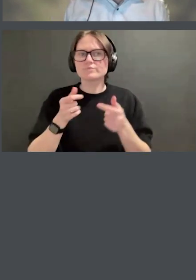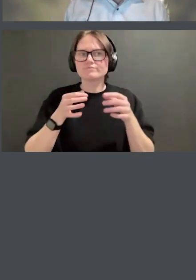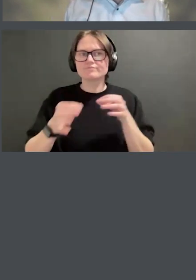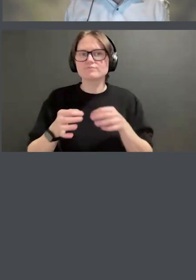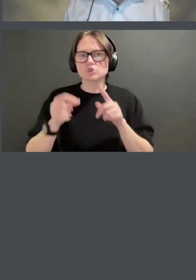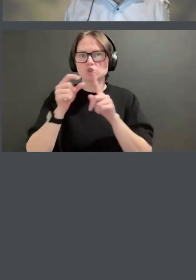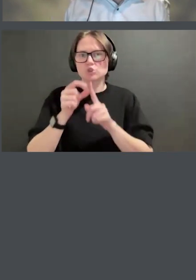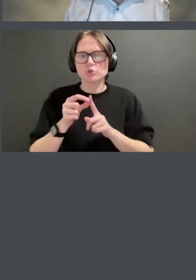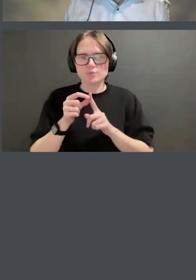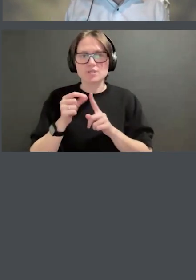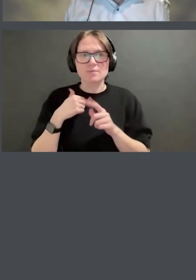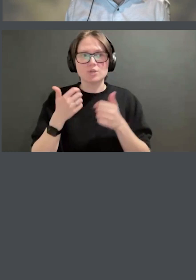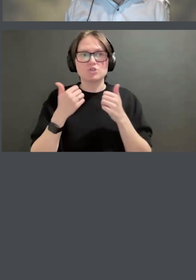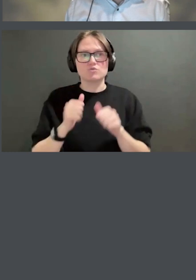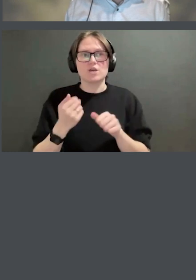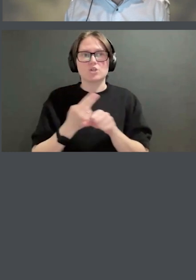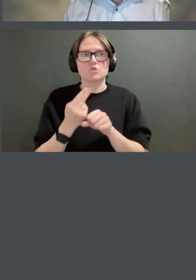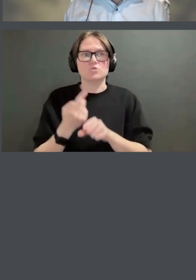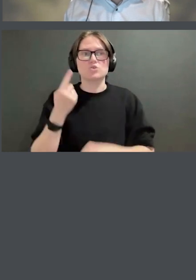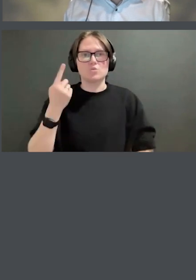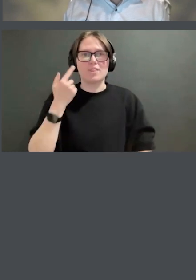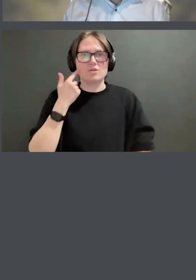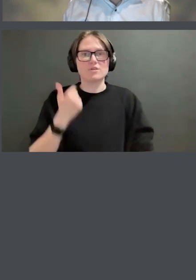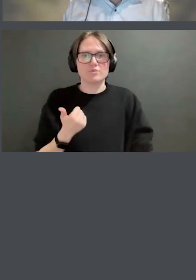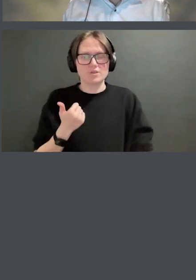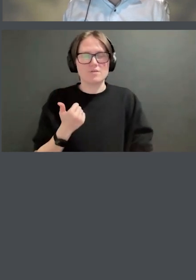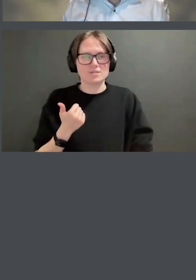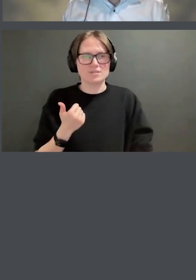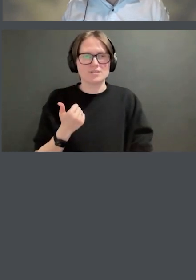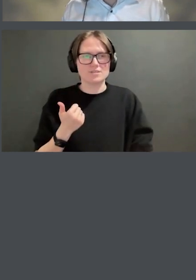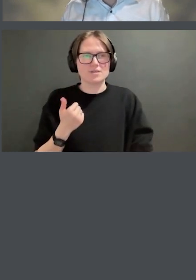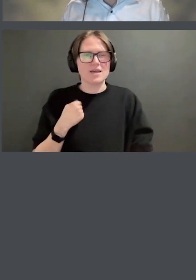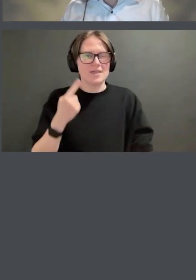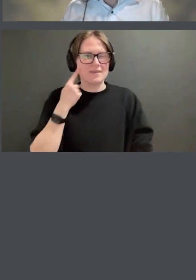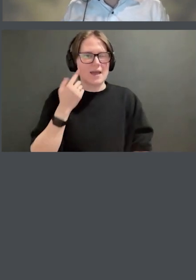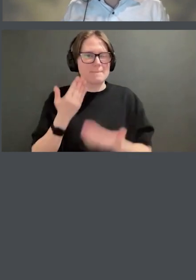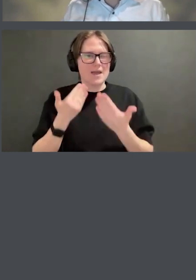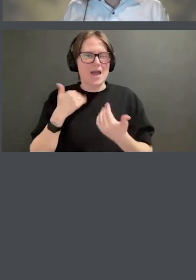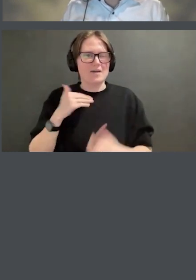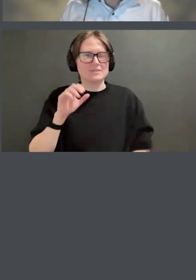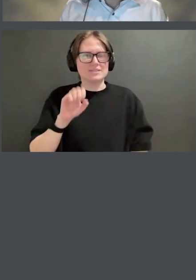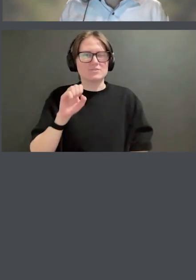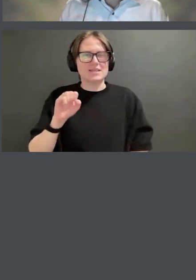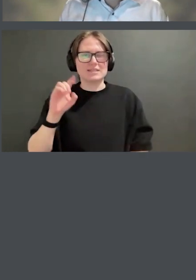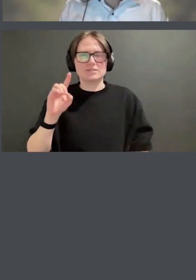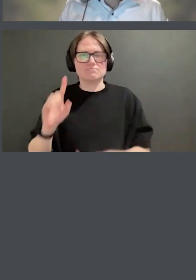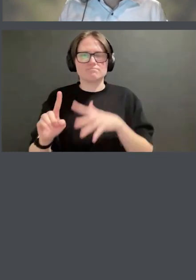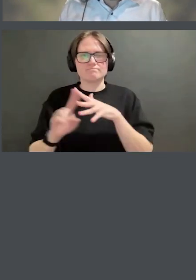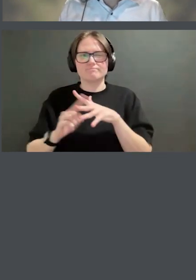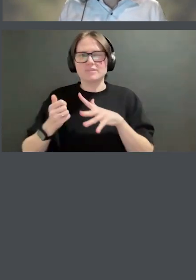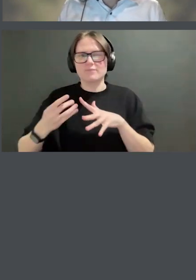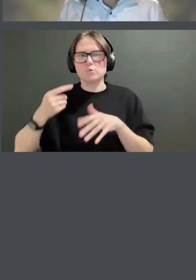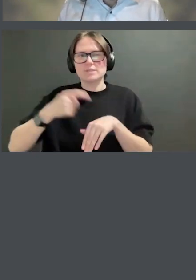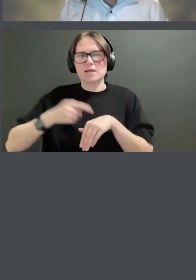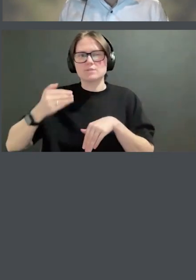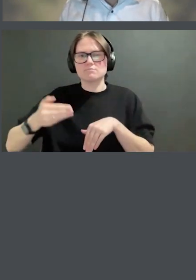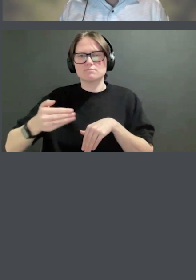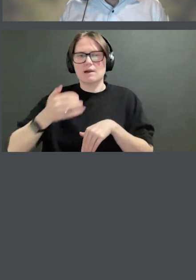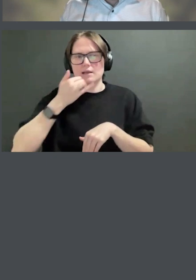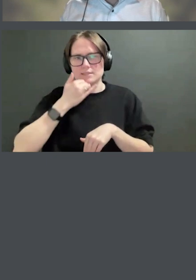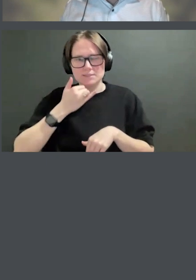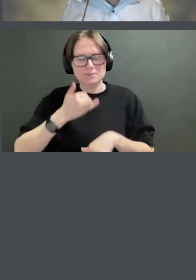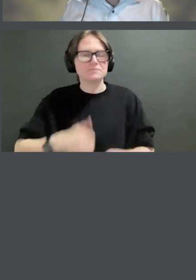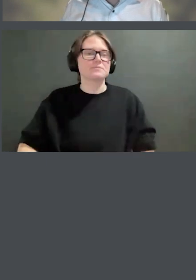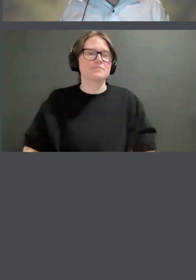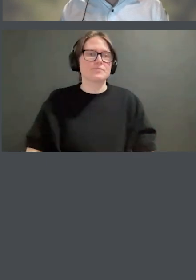going to try to use unilateral hearing loss. I think I might have single-sided hearing loss a couple of times on accident. And